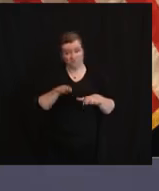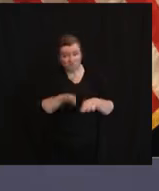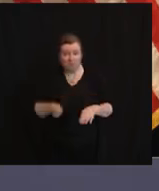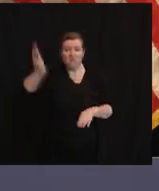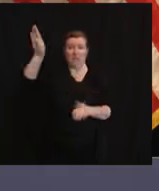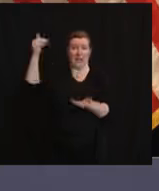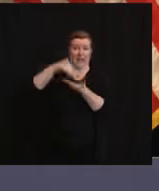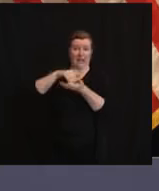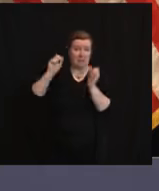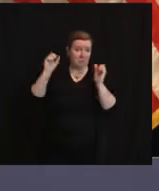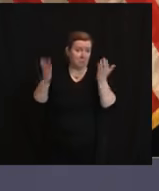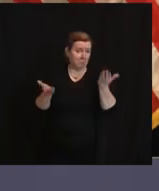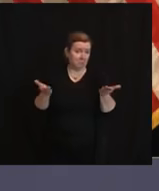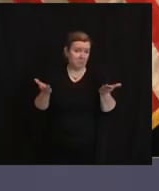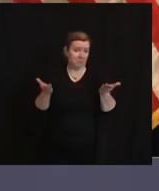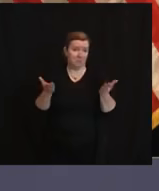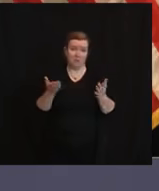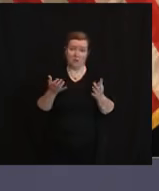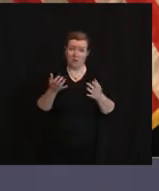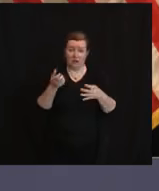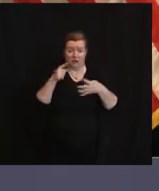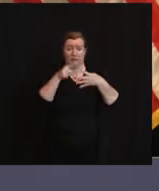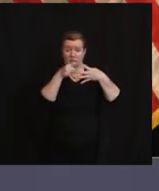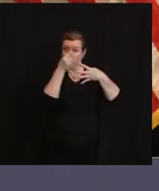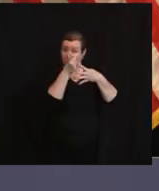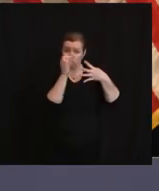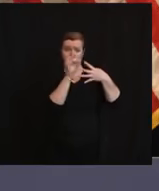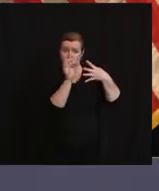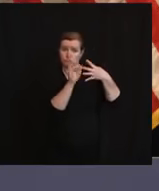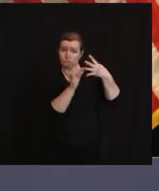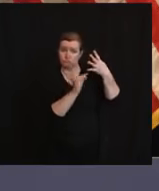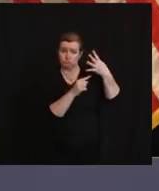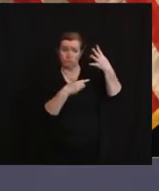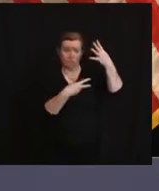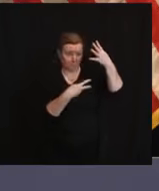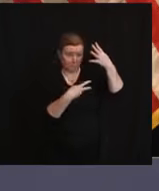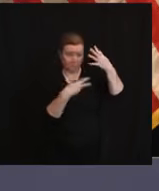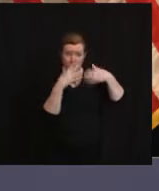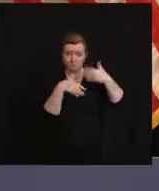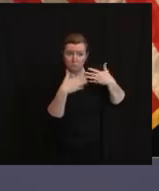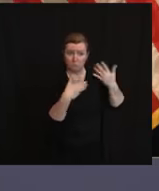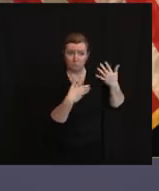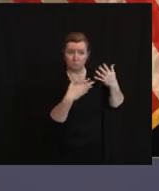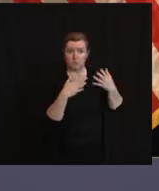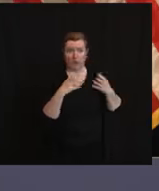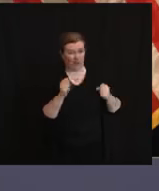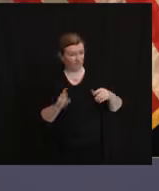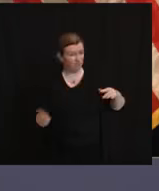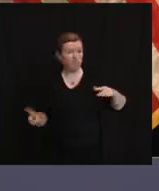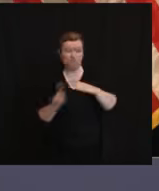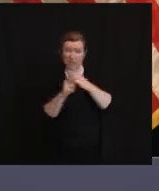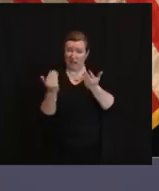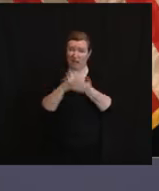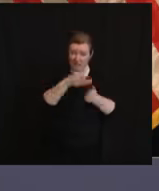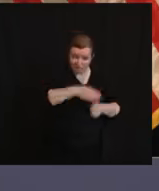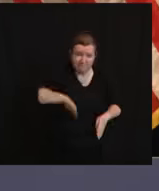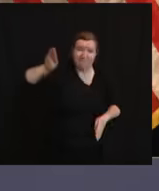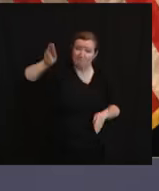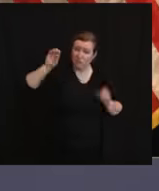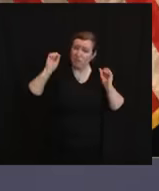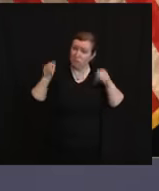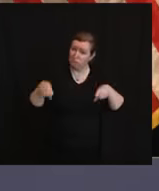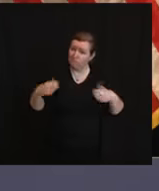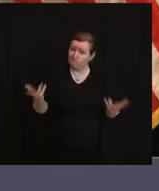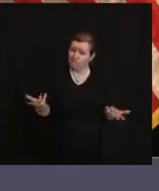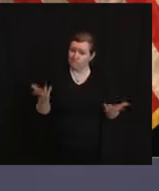every step of our road to recovery right, you've got something which may well come back on you. Our fervent hope is